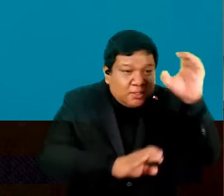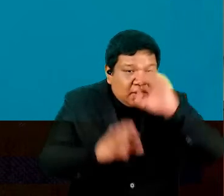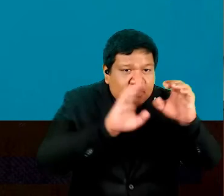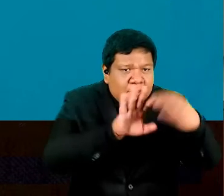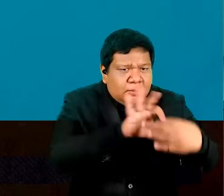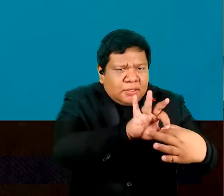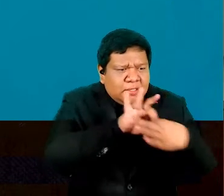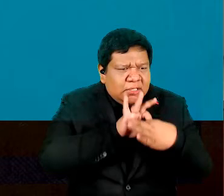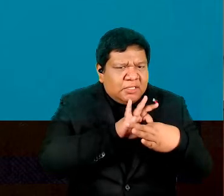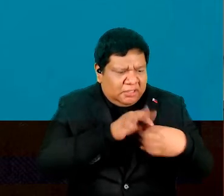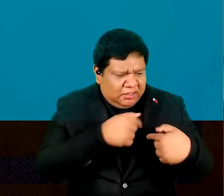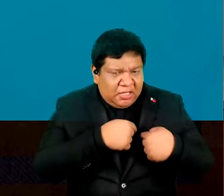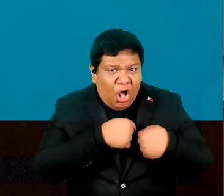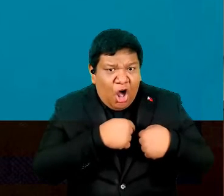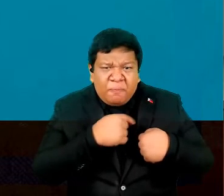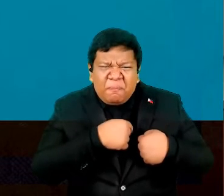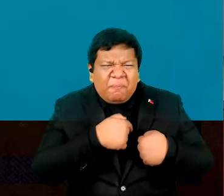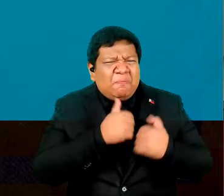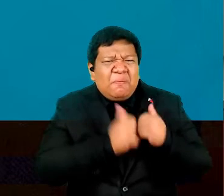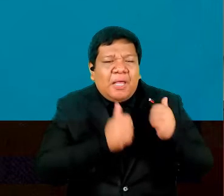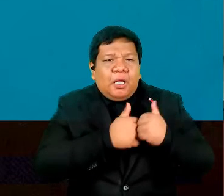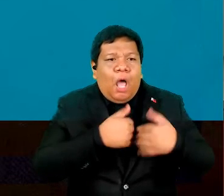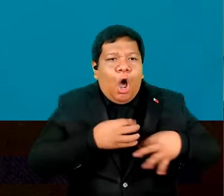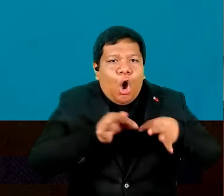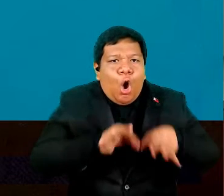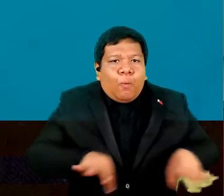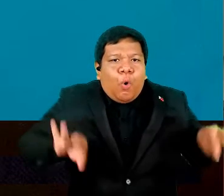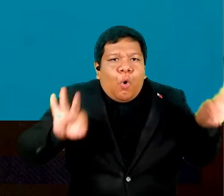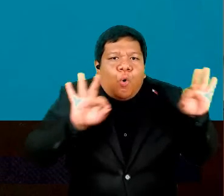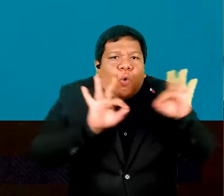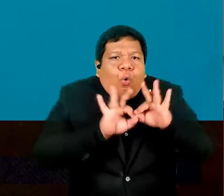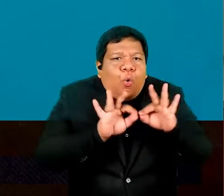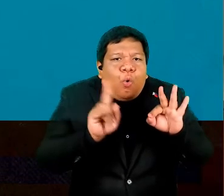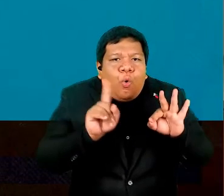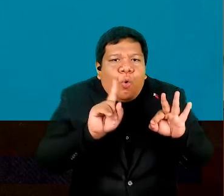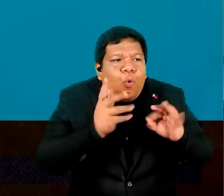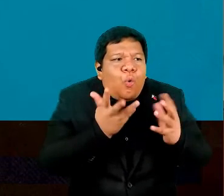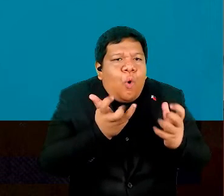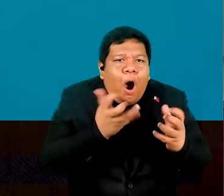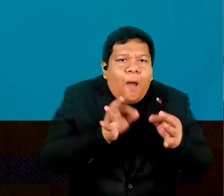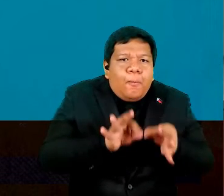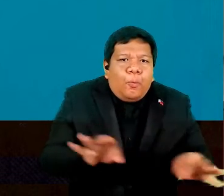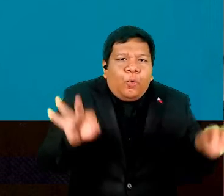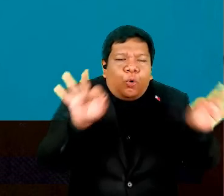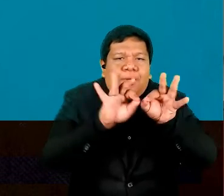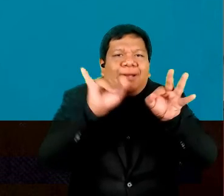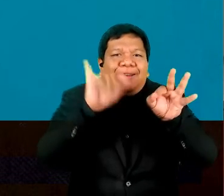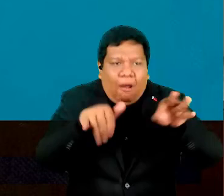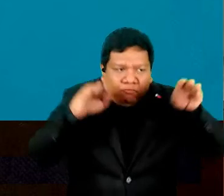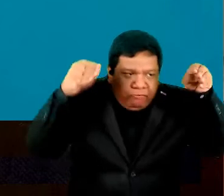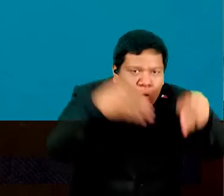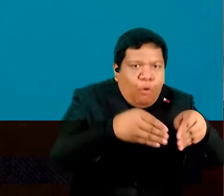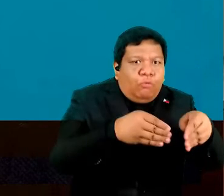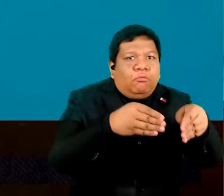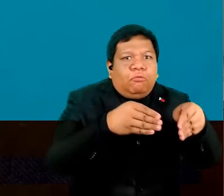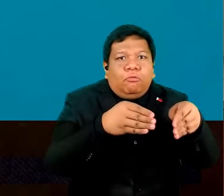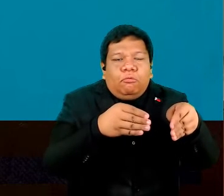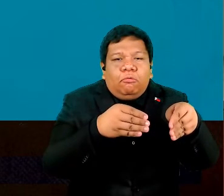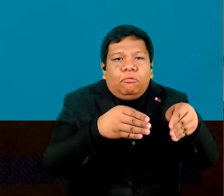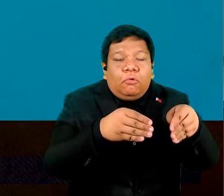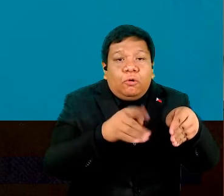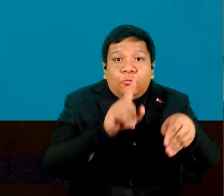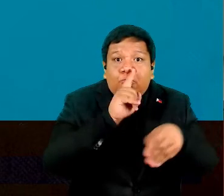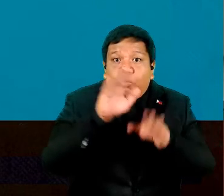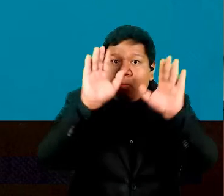you is important. Kung ano ang mahalaga sa'yo, doon mo pinagtutuunan ng pansin, ng panahon, ng effort.